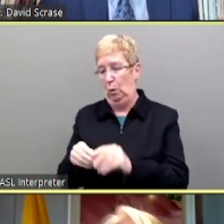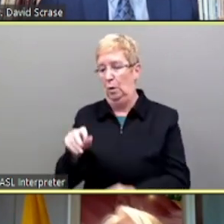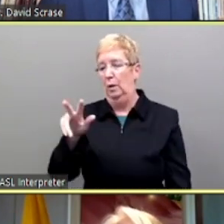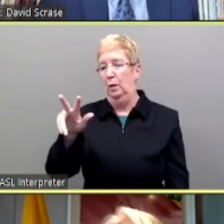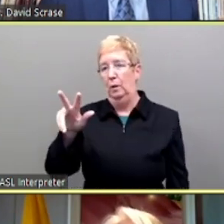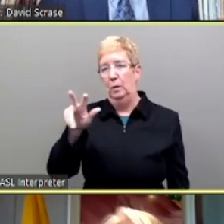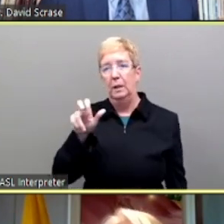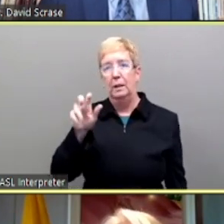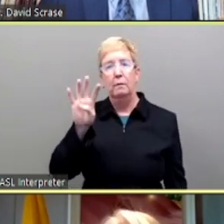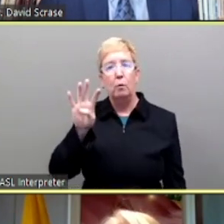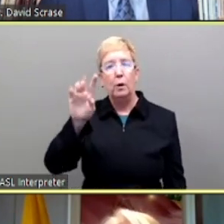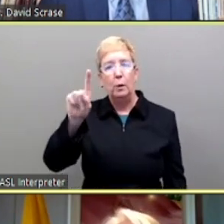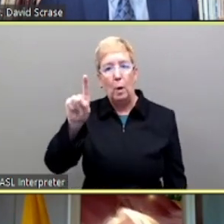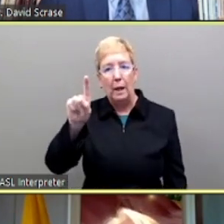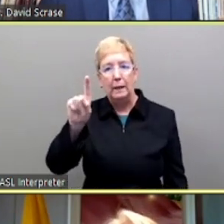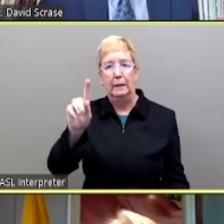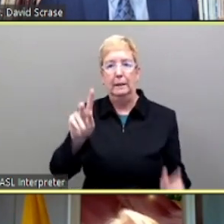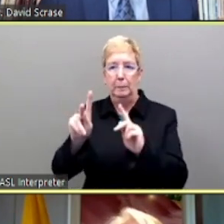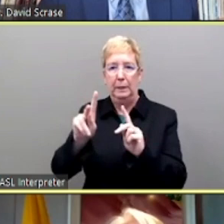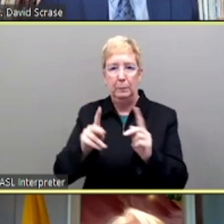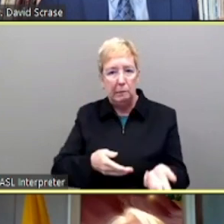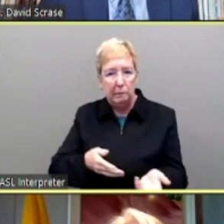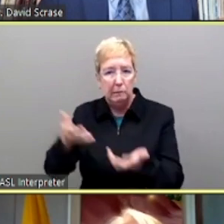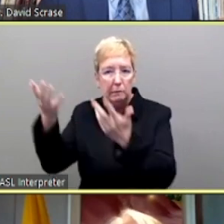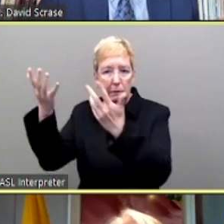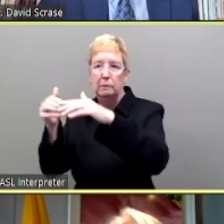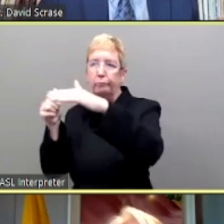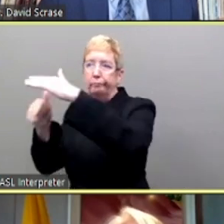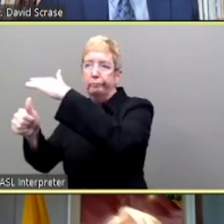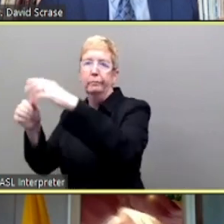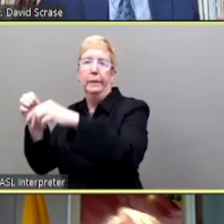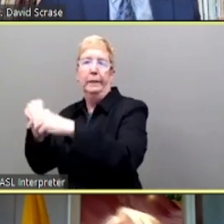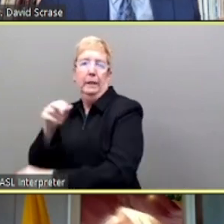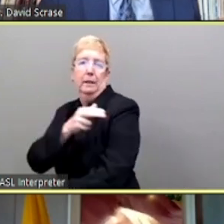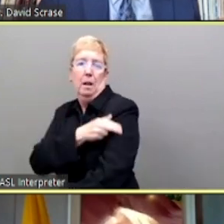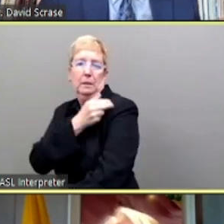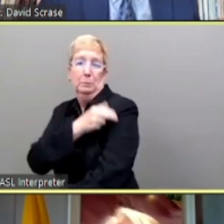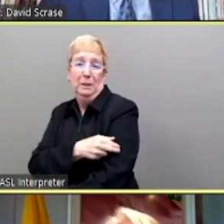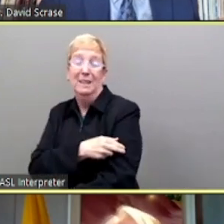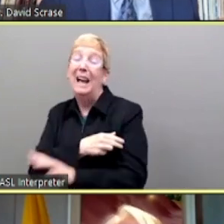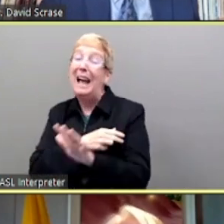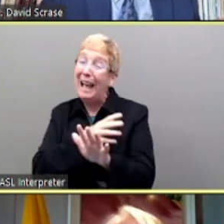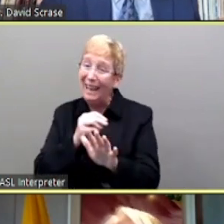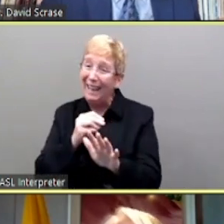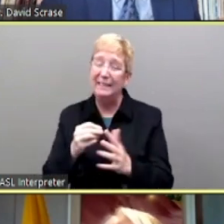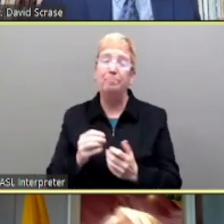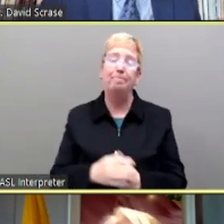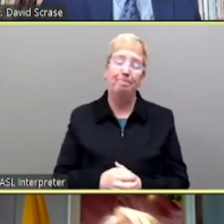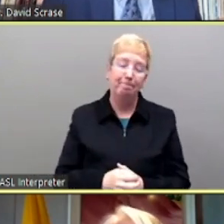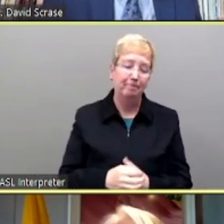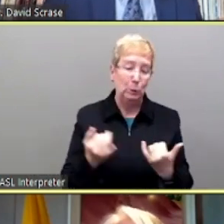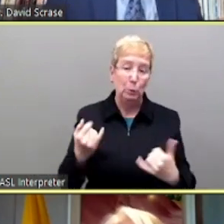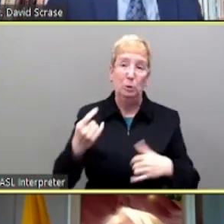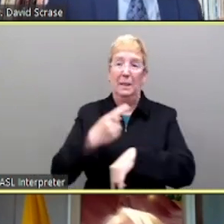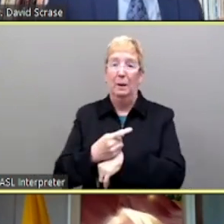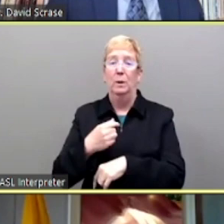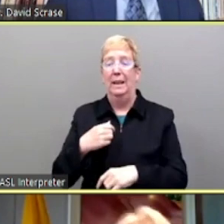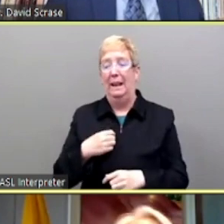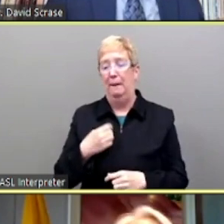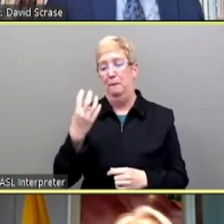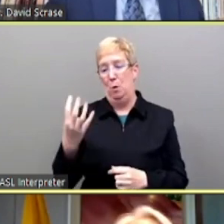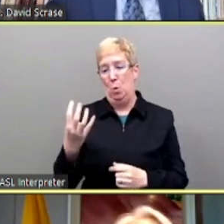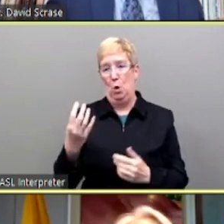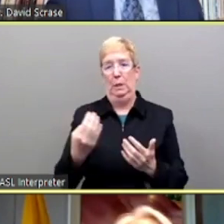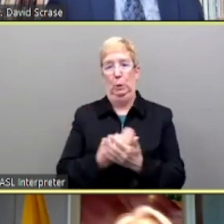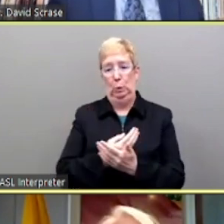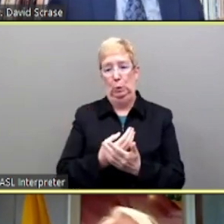341 hospitalizations. Unfortunately, also today, we have 4 new COVID deaths,